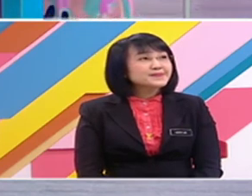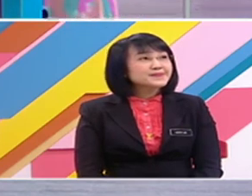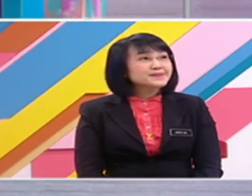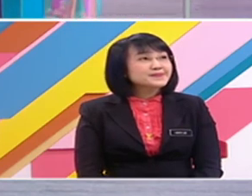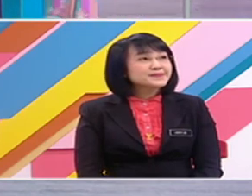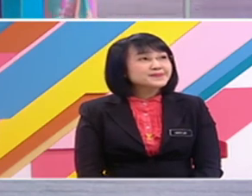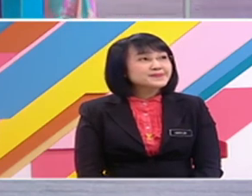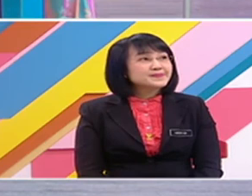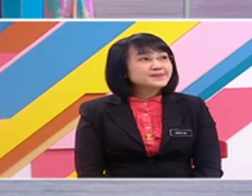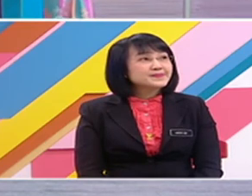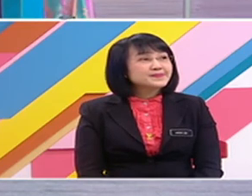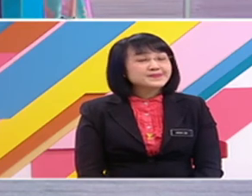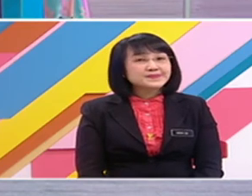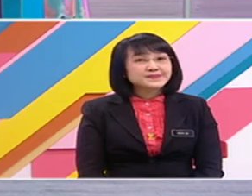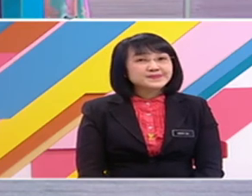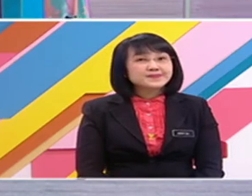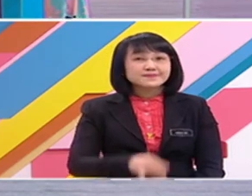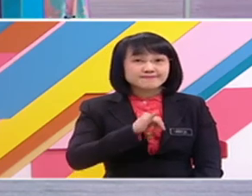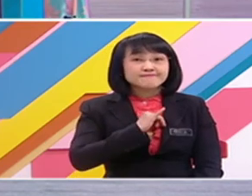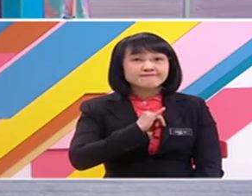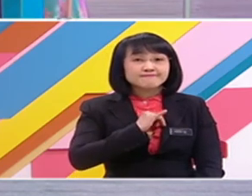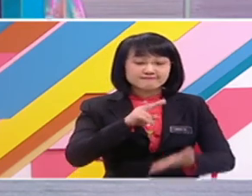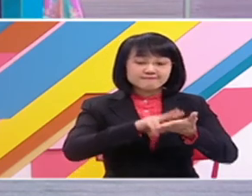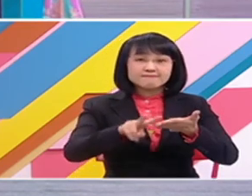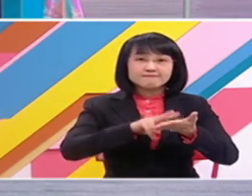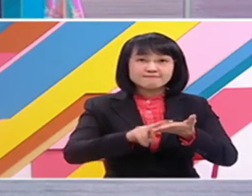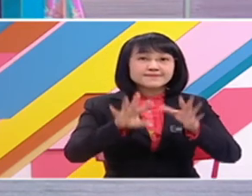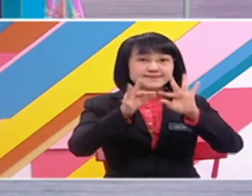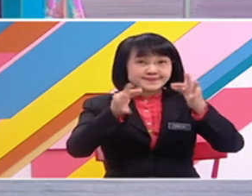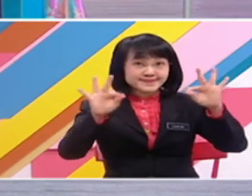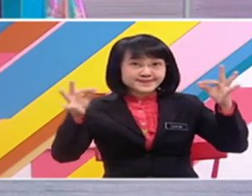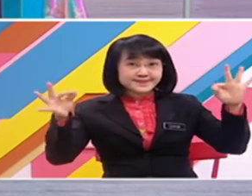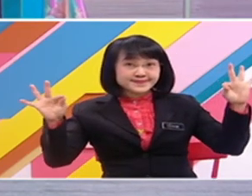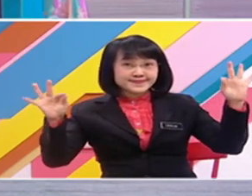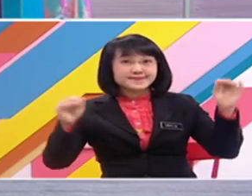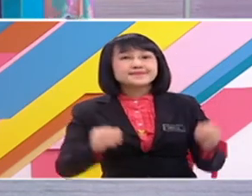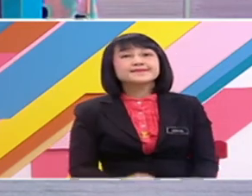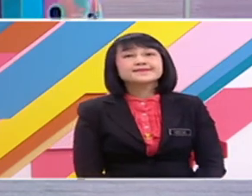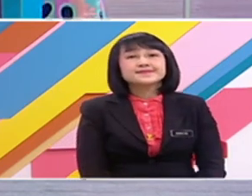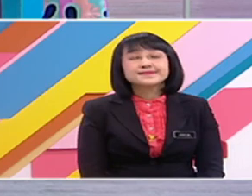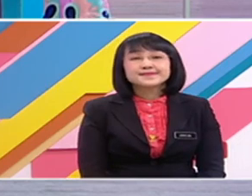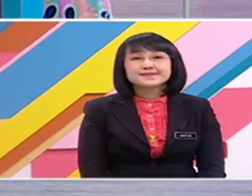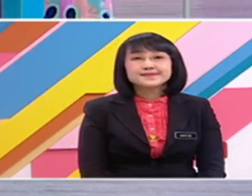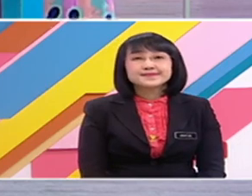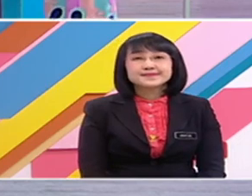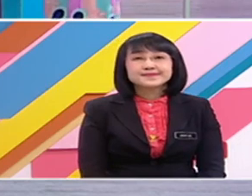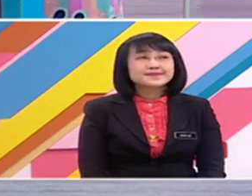okay, then I will read the verse. Right, teacher. I read the verse. Okay. Then you hear the clothes